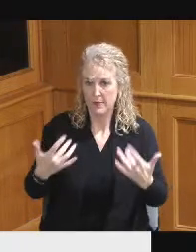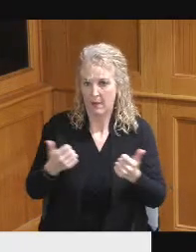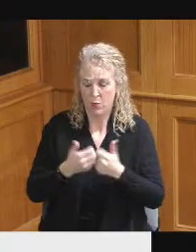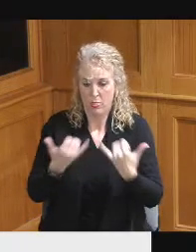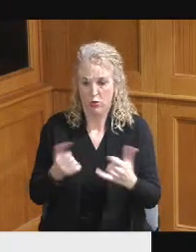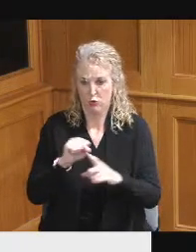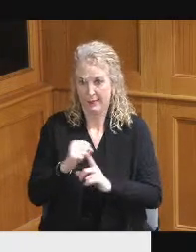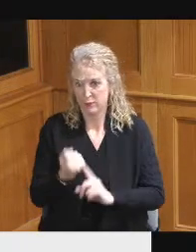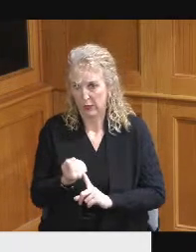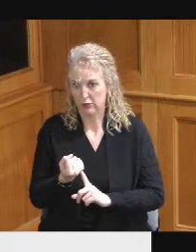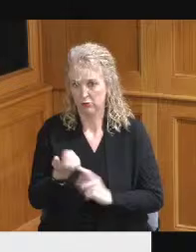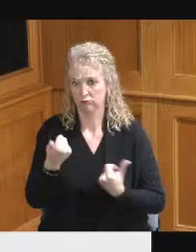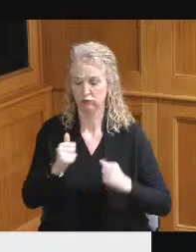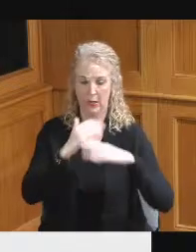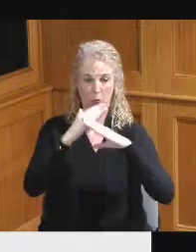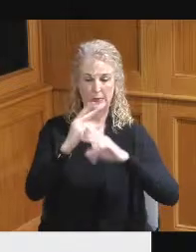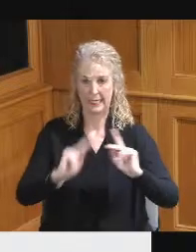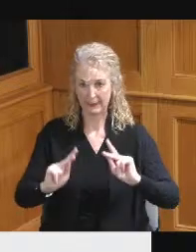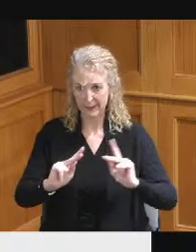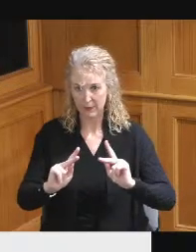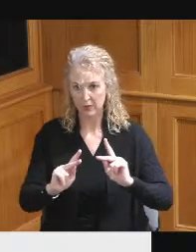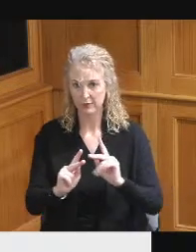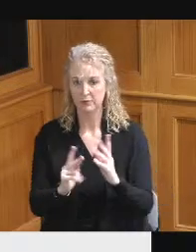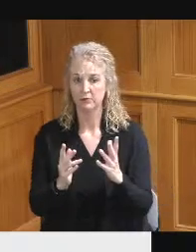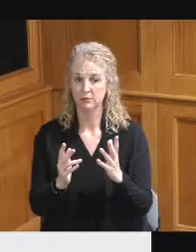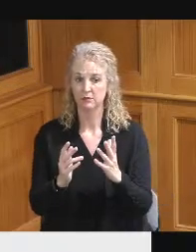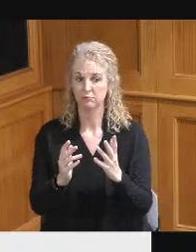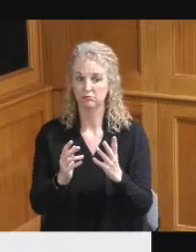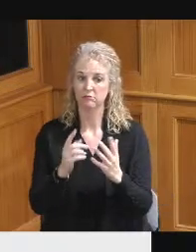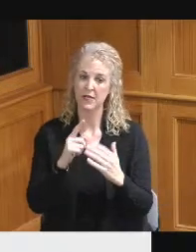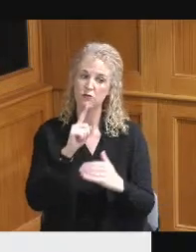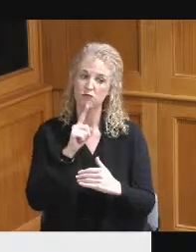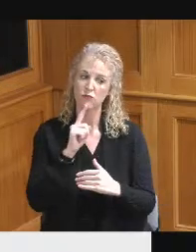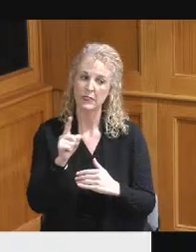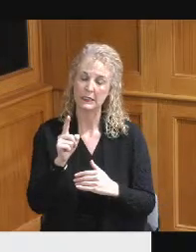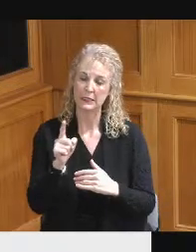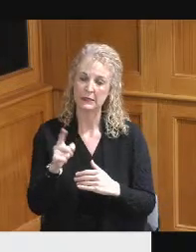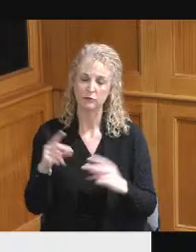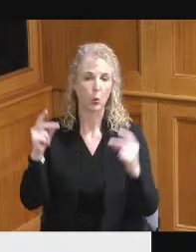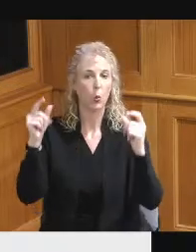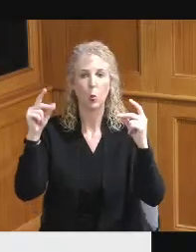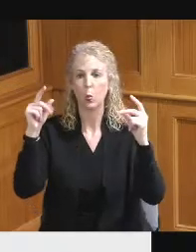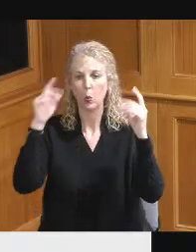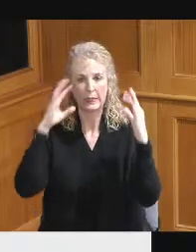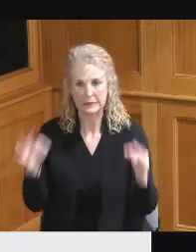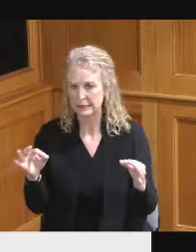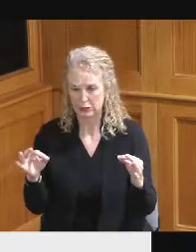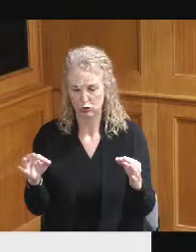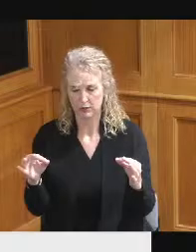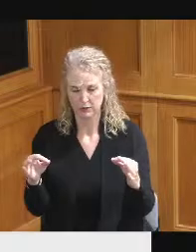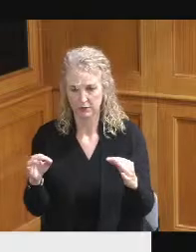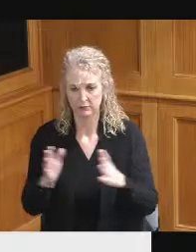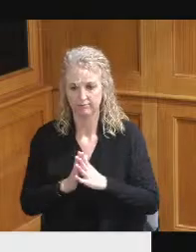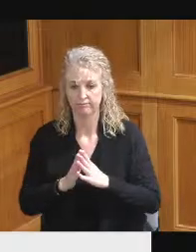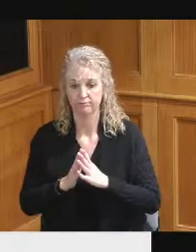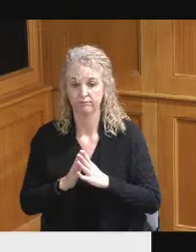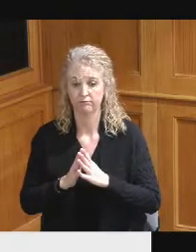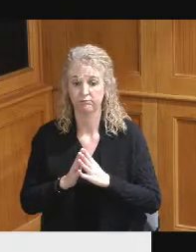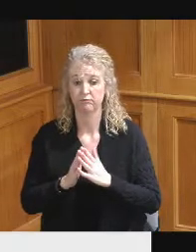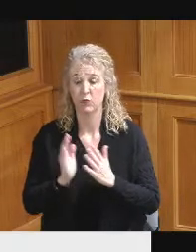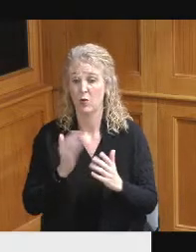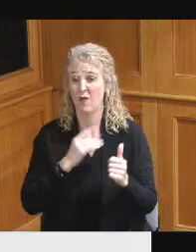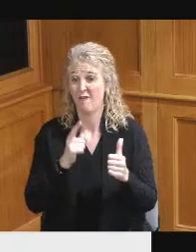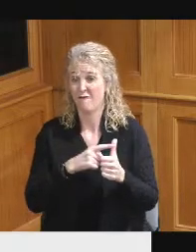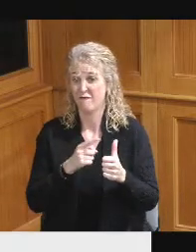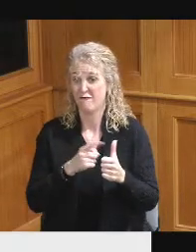to keep people safe, but also to allow them the opportunity to make those very quick, rapid, informed decisions. And so our